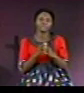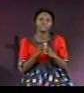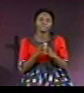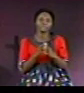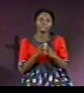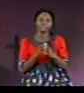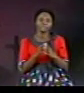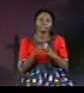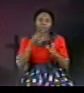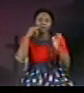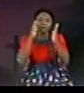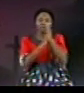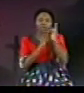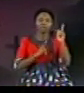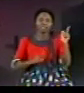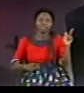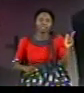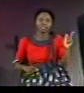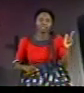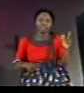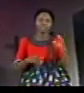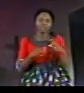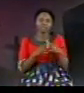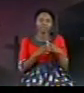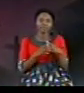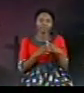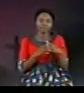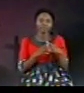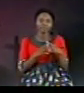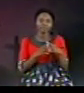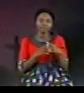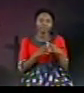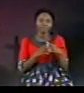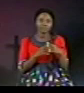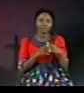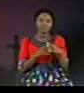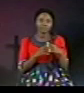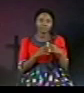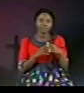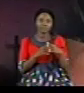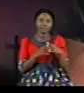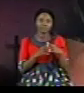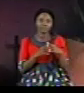Praise the Lord. This is Sister Welt Isioma,